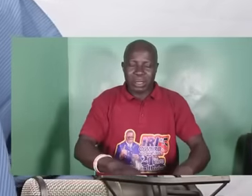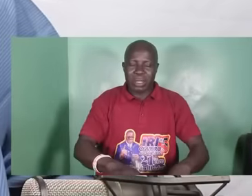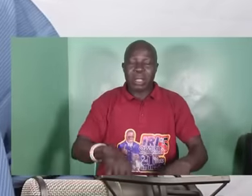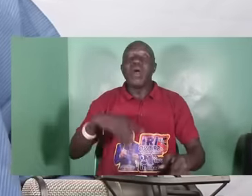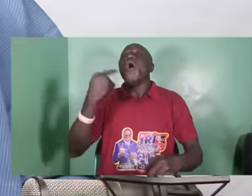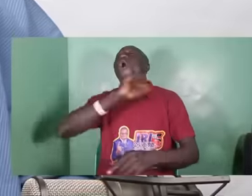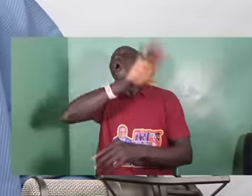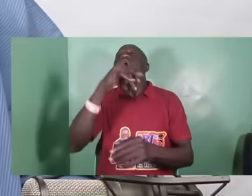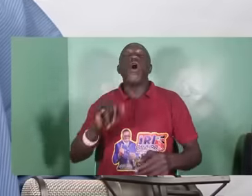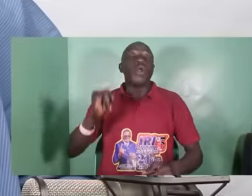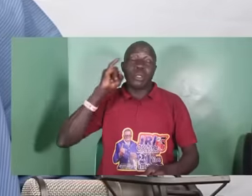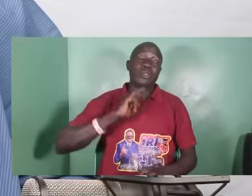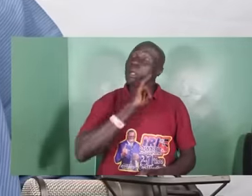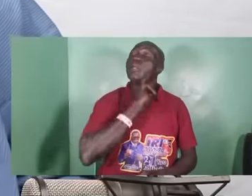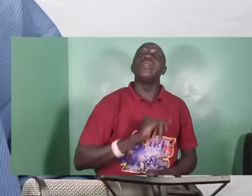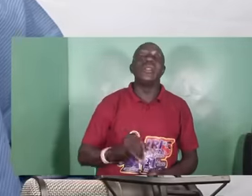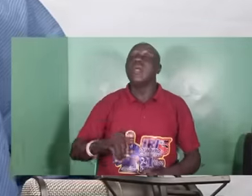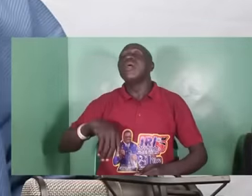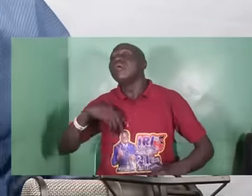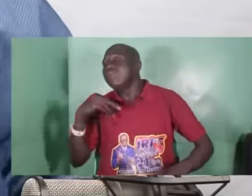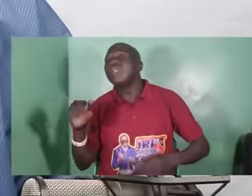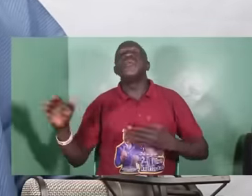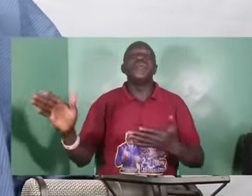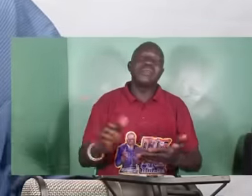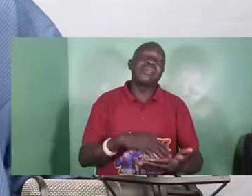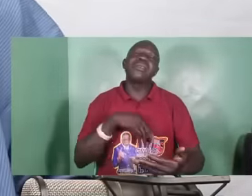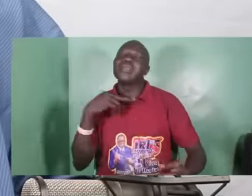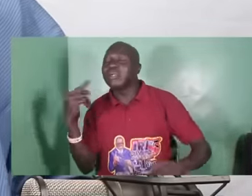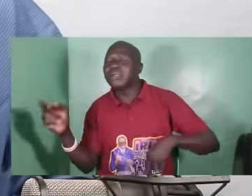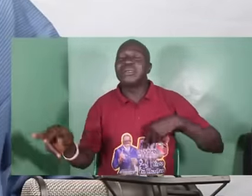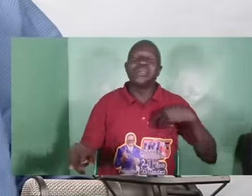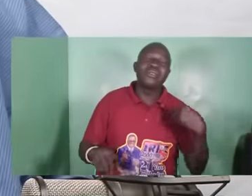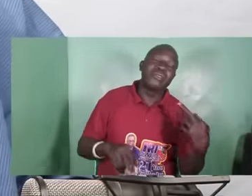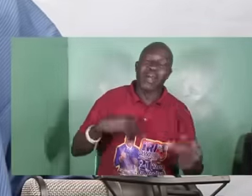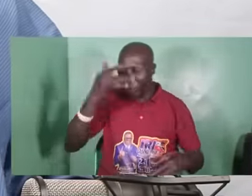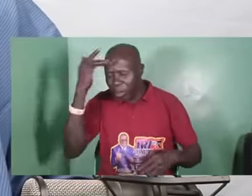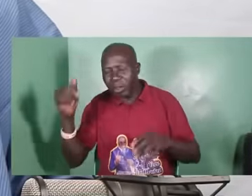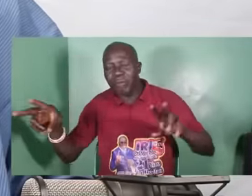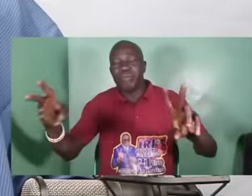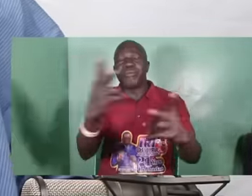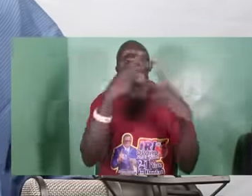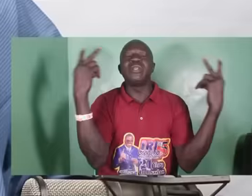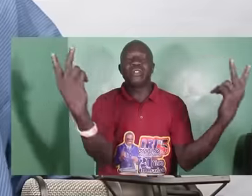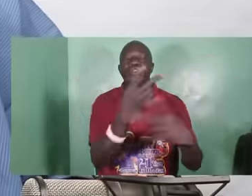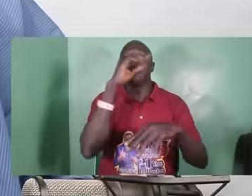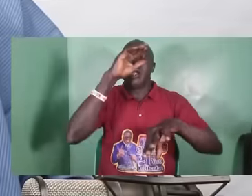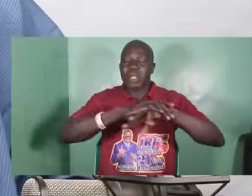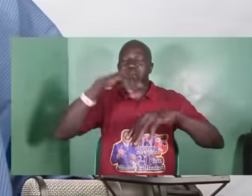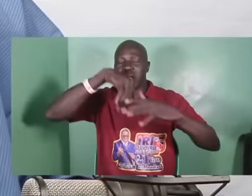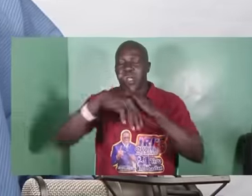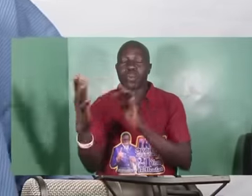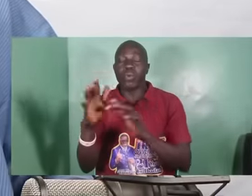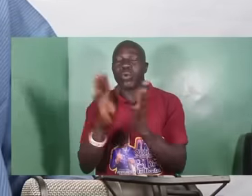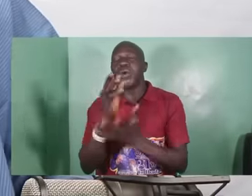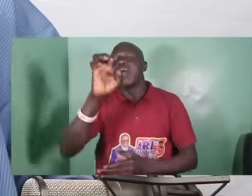study. I want my friend. The Israelites. They were singing joyful songs. No way, second one. For their victory. You know, Exodus chapter